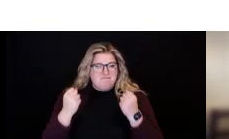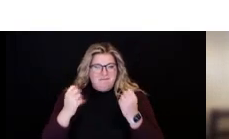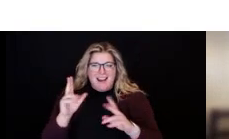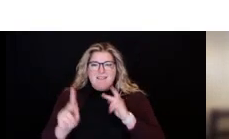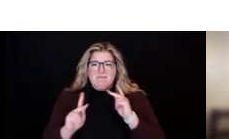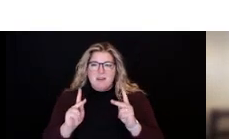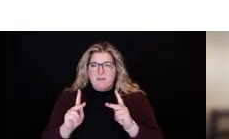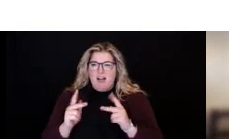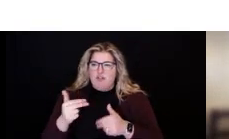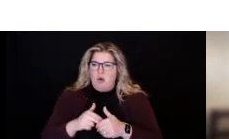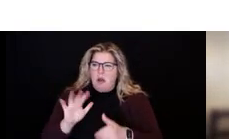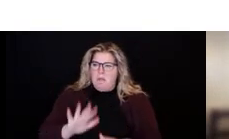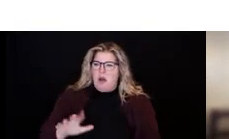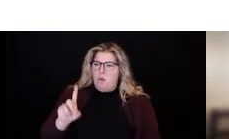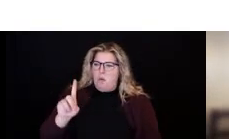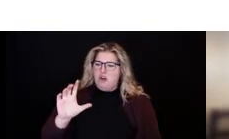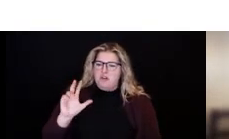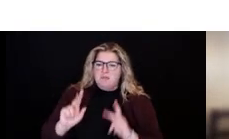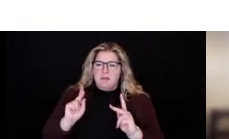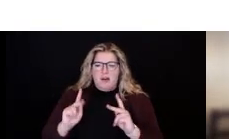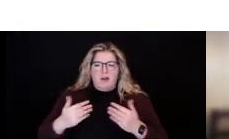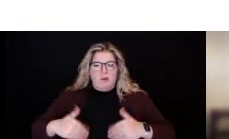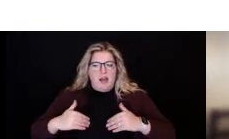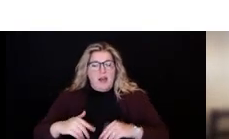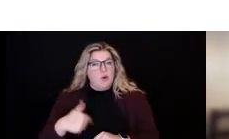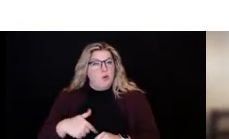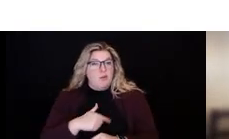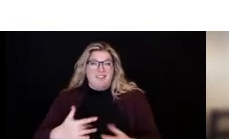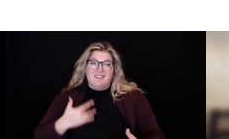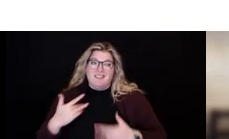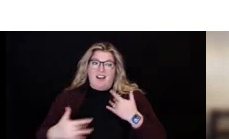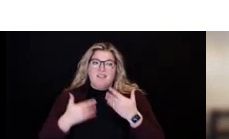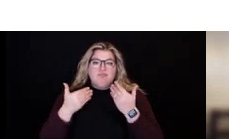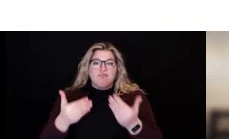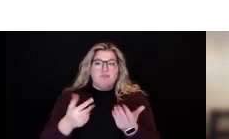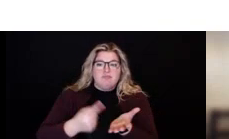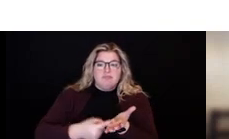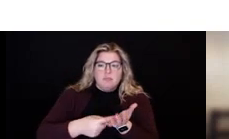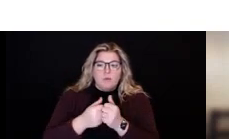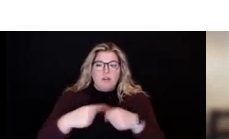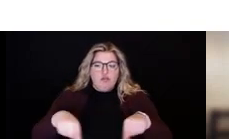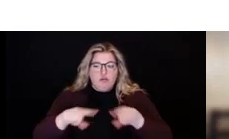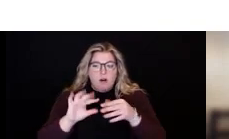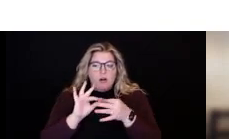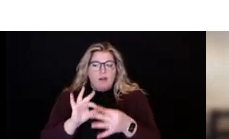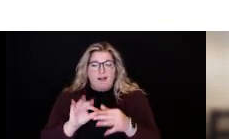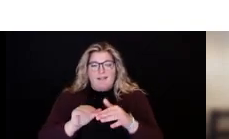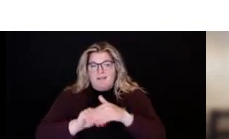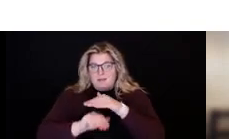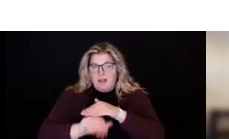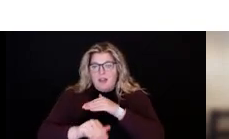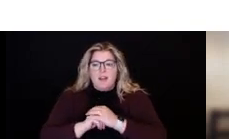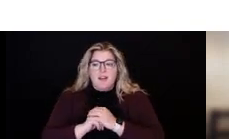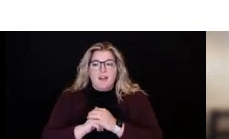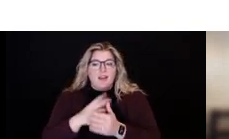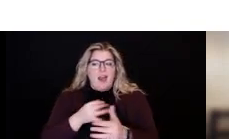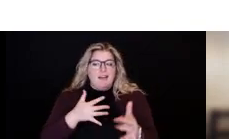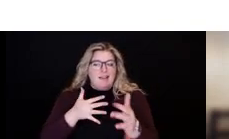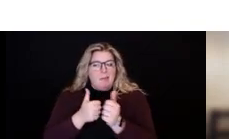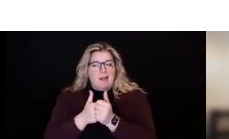of about 100 of us. We're very excited to have this conversation with you about accessibility and keeping up with